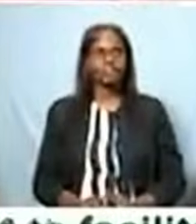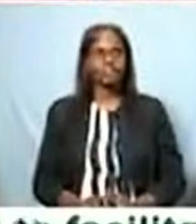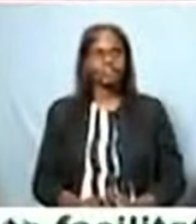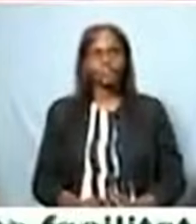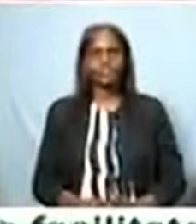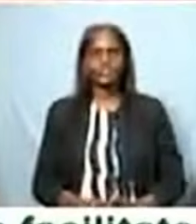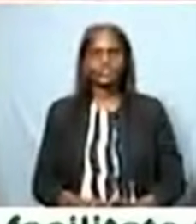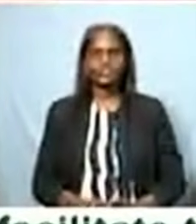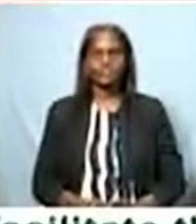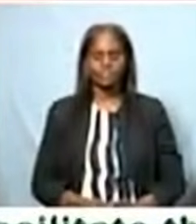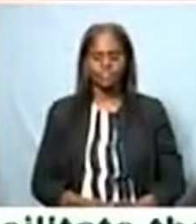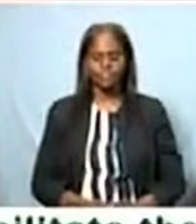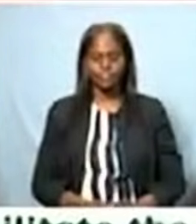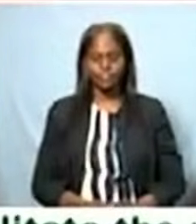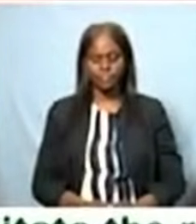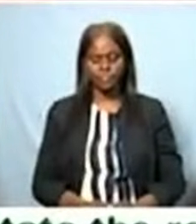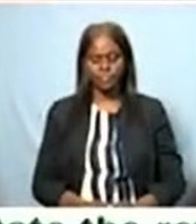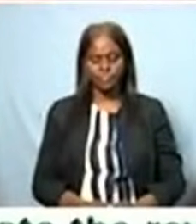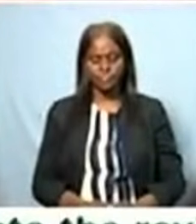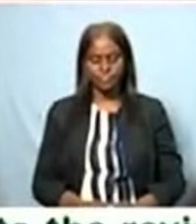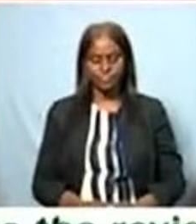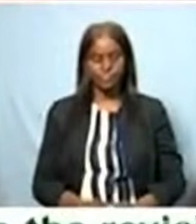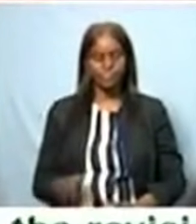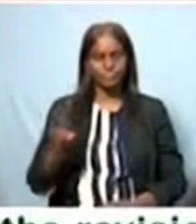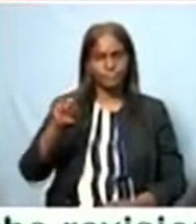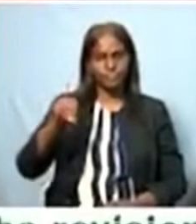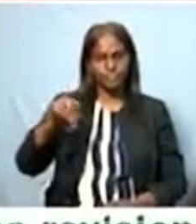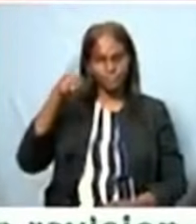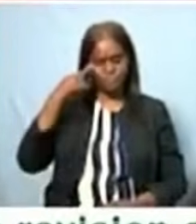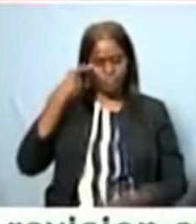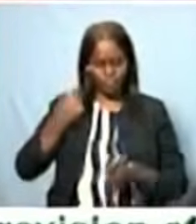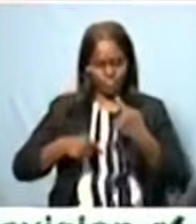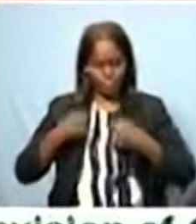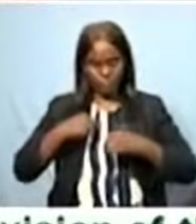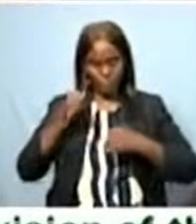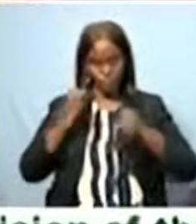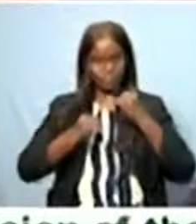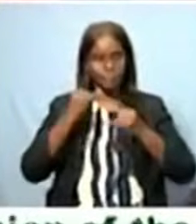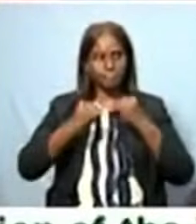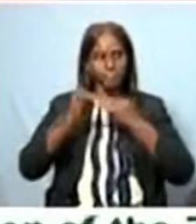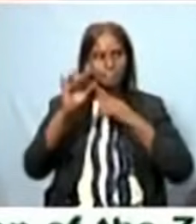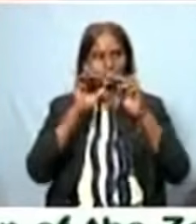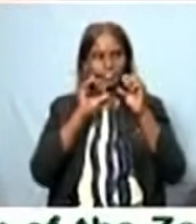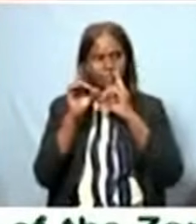you. The honorable member for Kanfinsa, wind up debate.